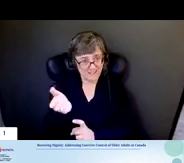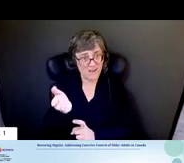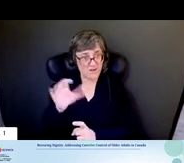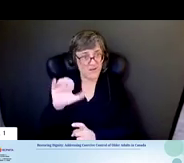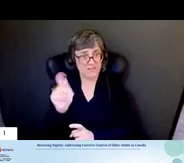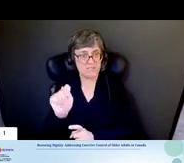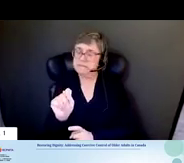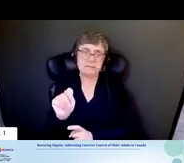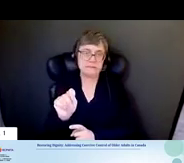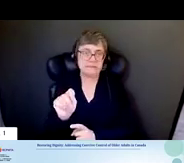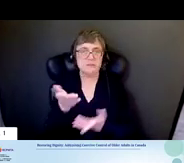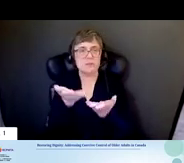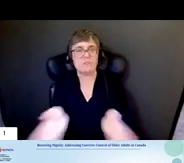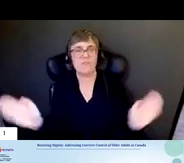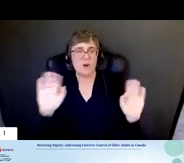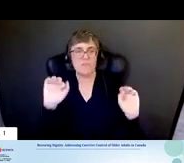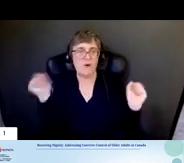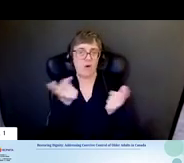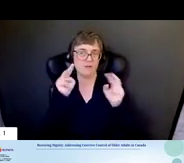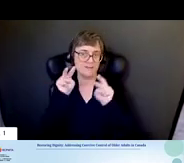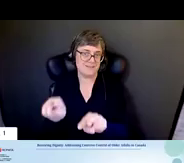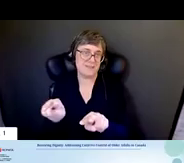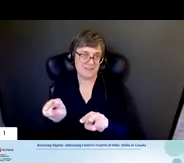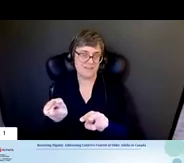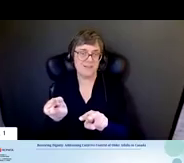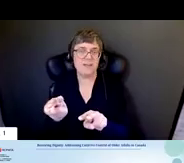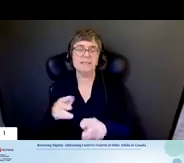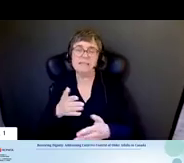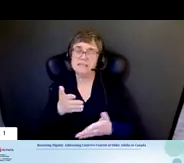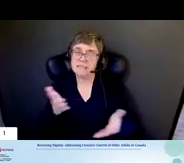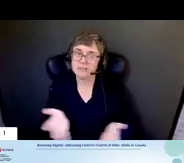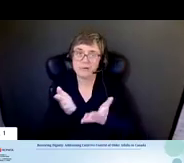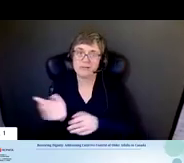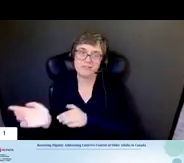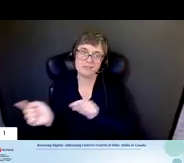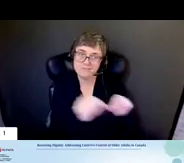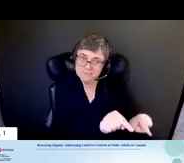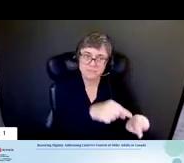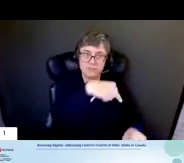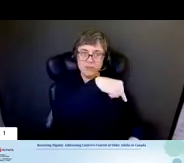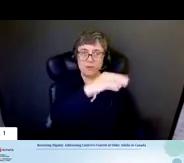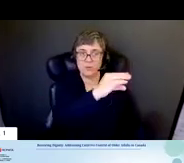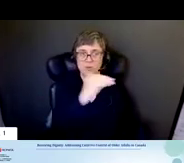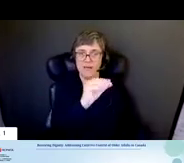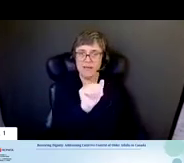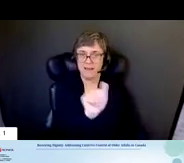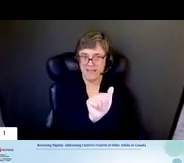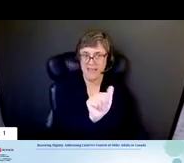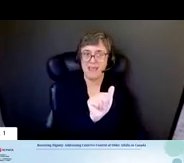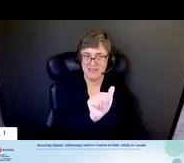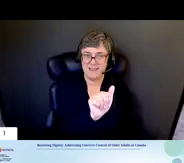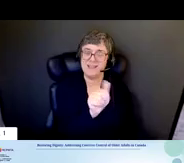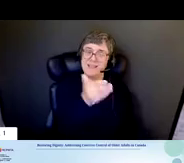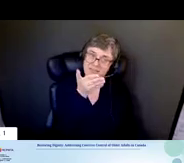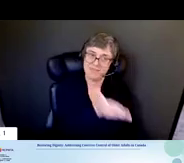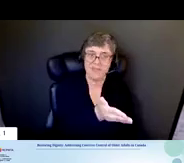rather you ask general questions through the Q&A box that is related to the presentations today. If